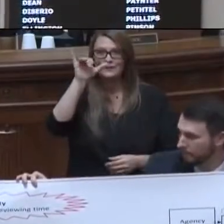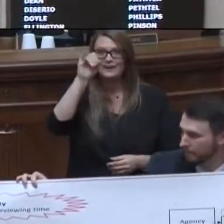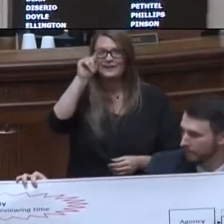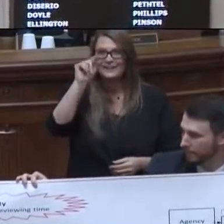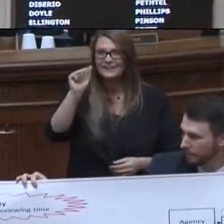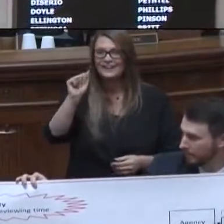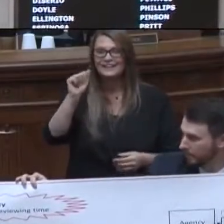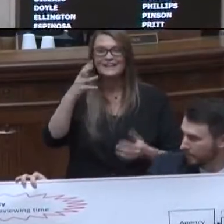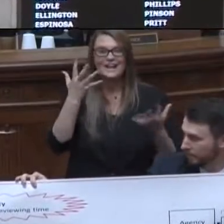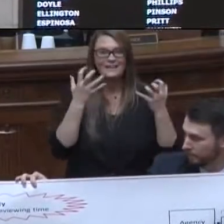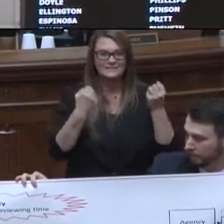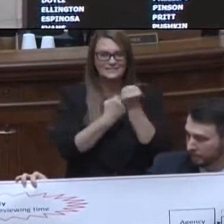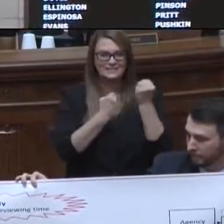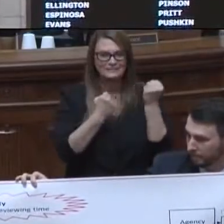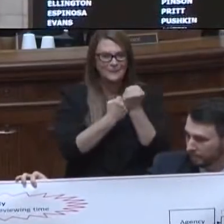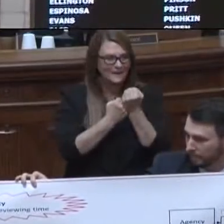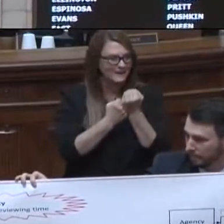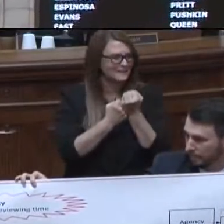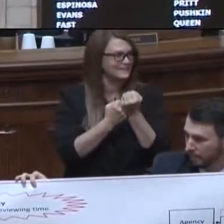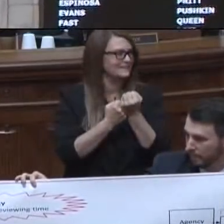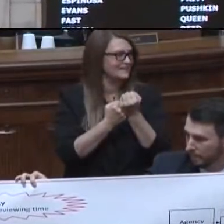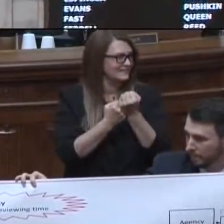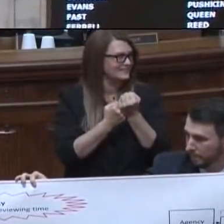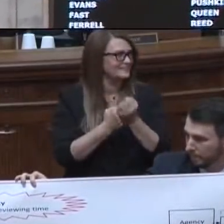production support systems,